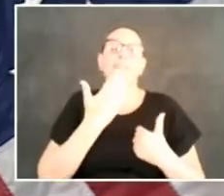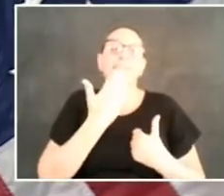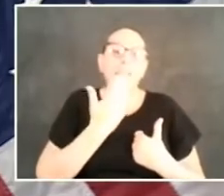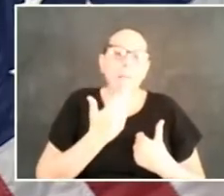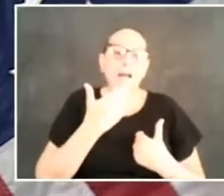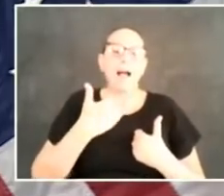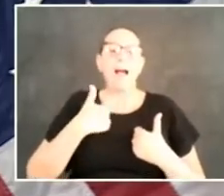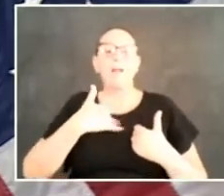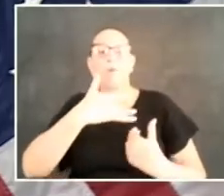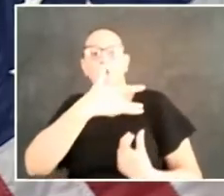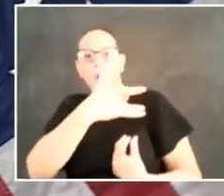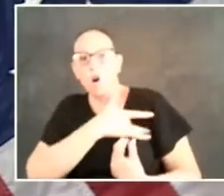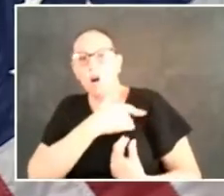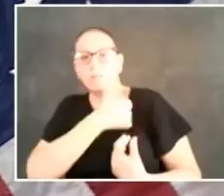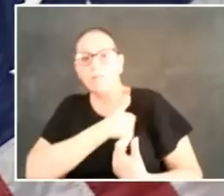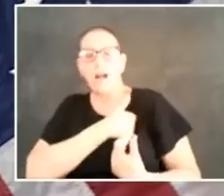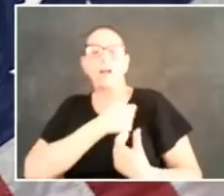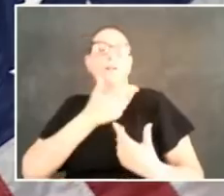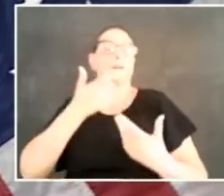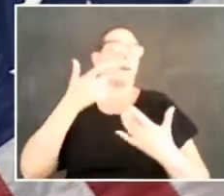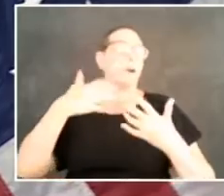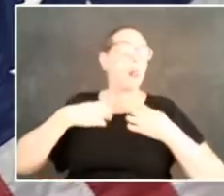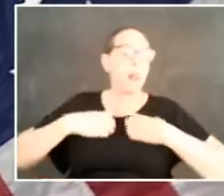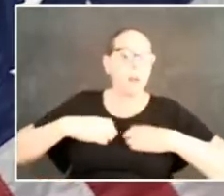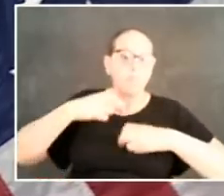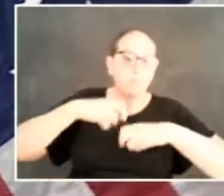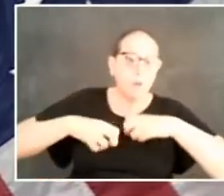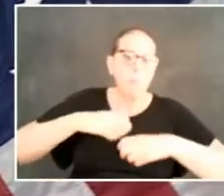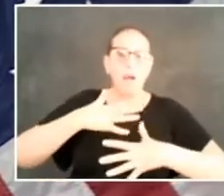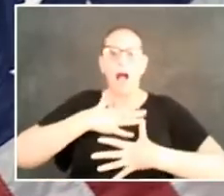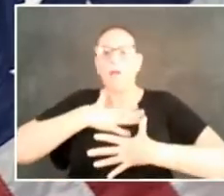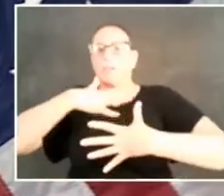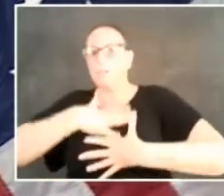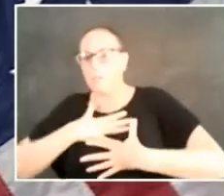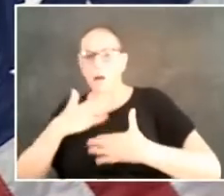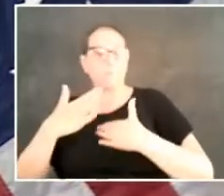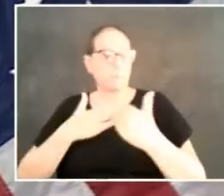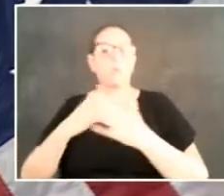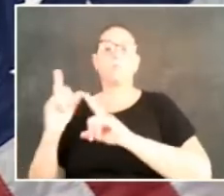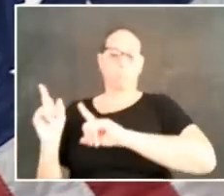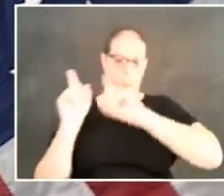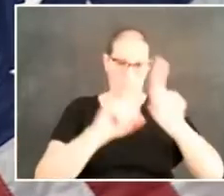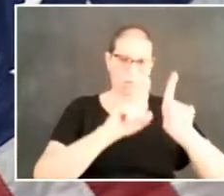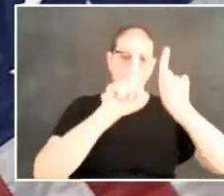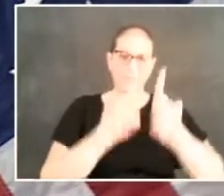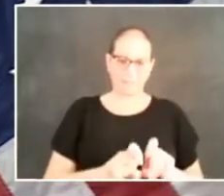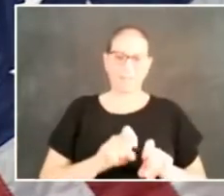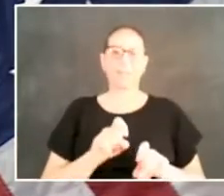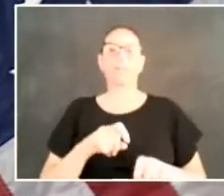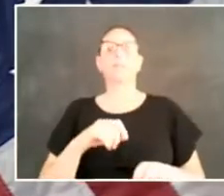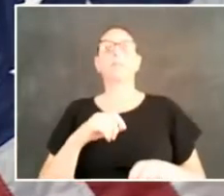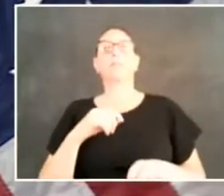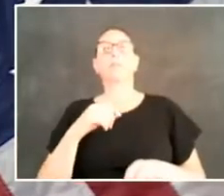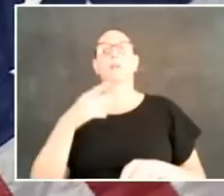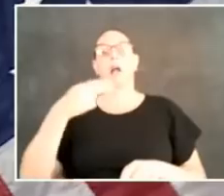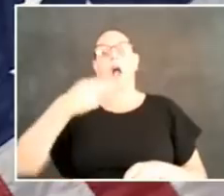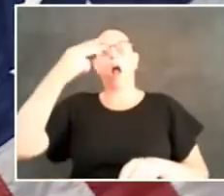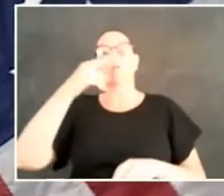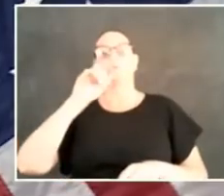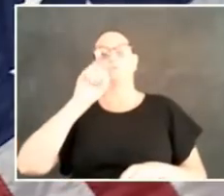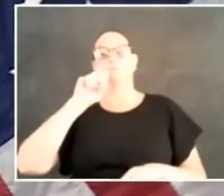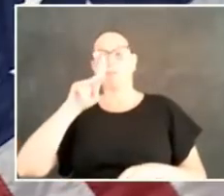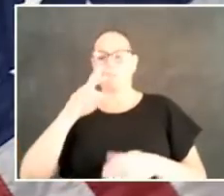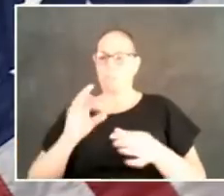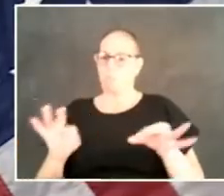most vulnerable, but anybody who comes, of course, will be tested. Free, you do not need an